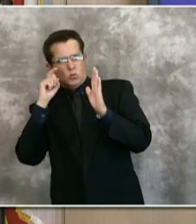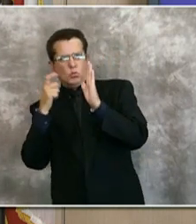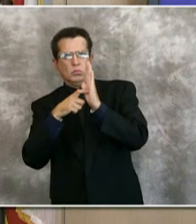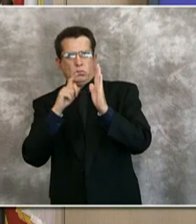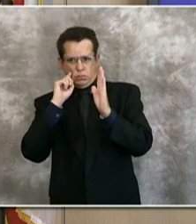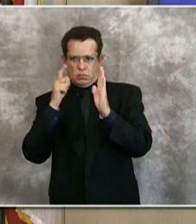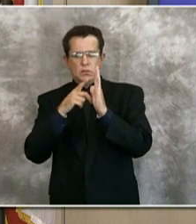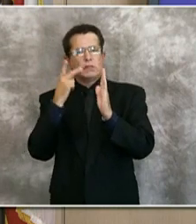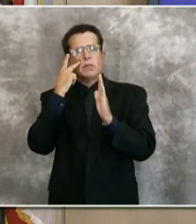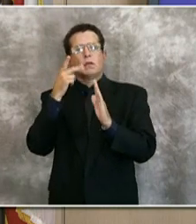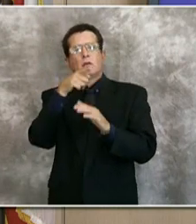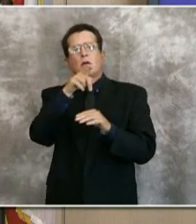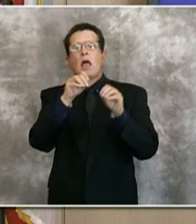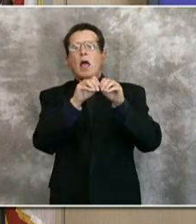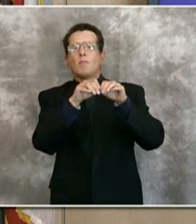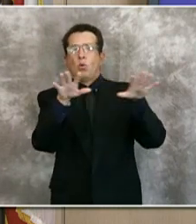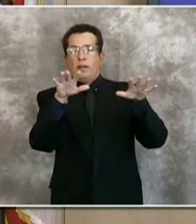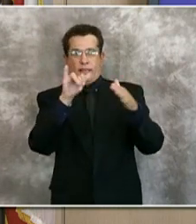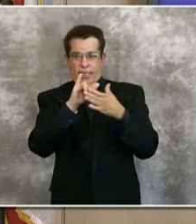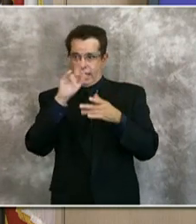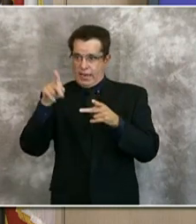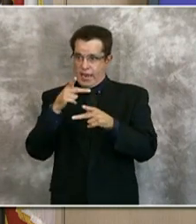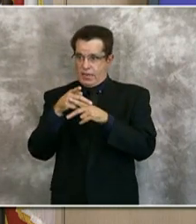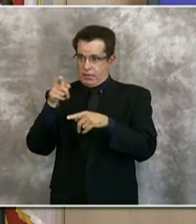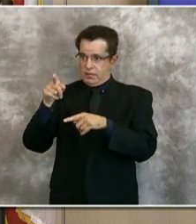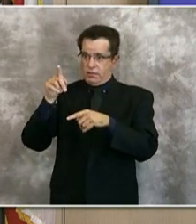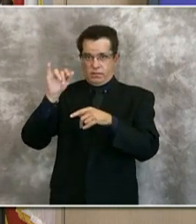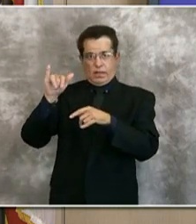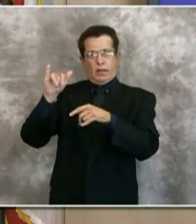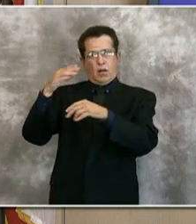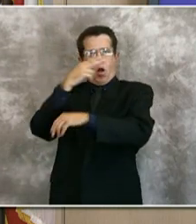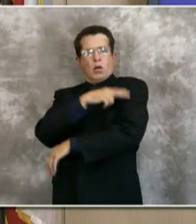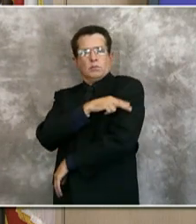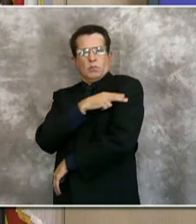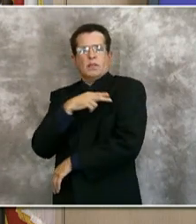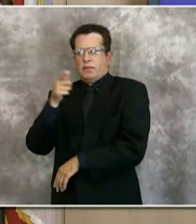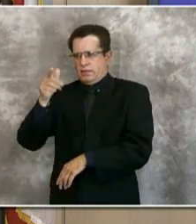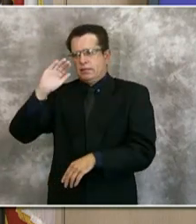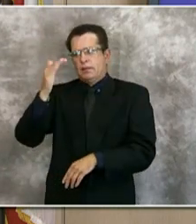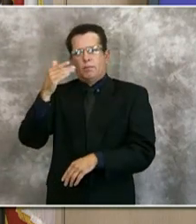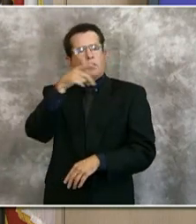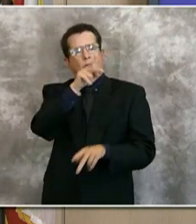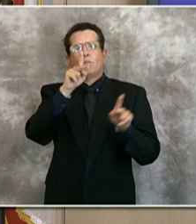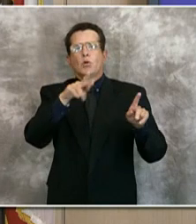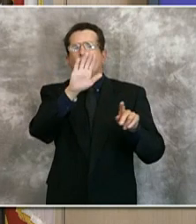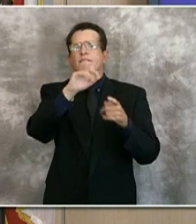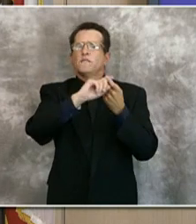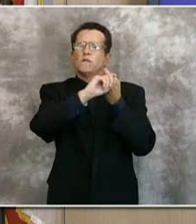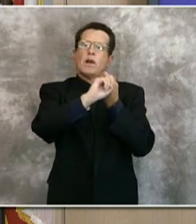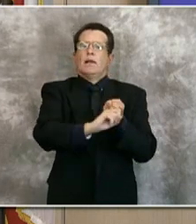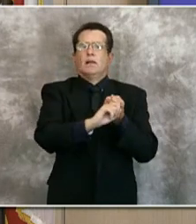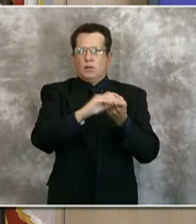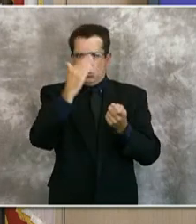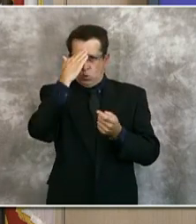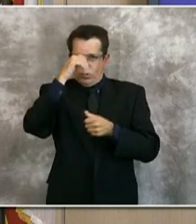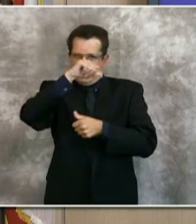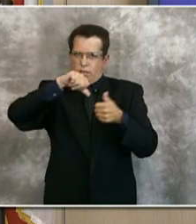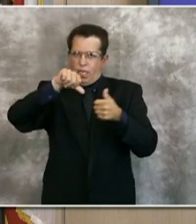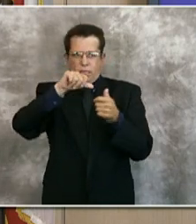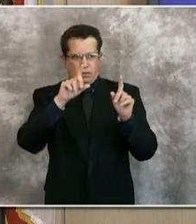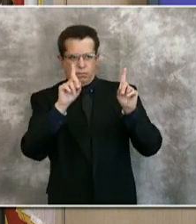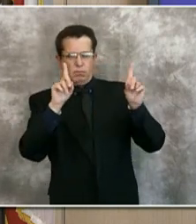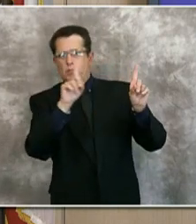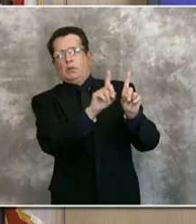an outbreak in that type of setting, they're often individuals who know each other and admittedly will